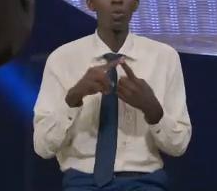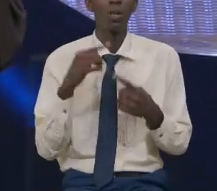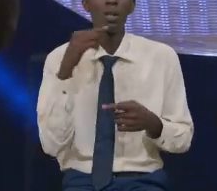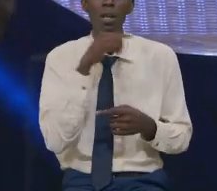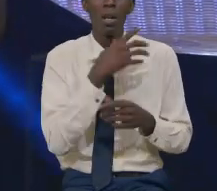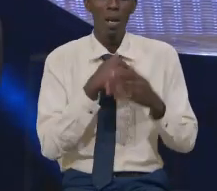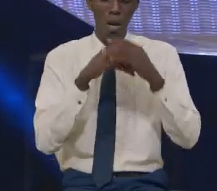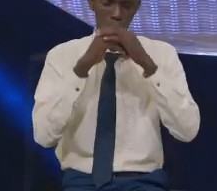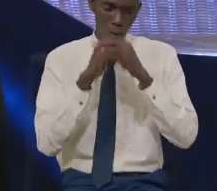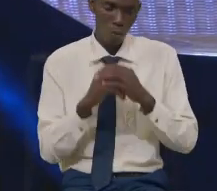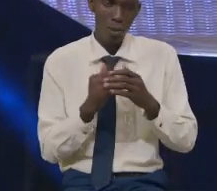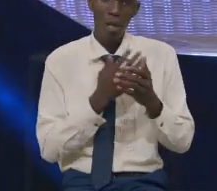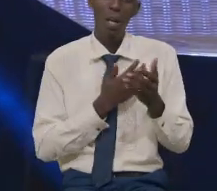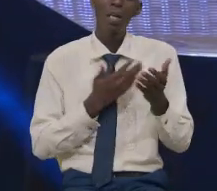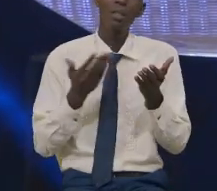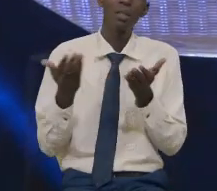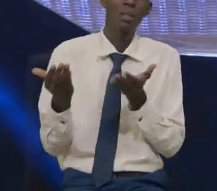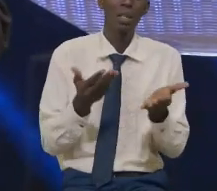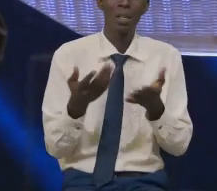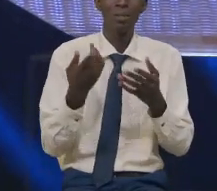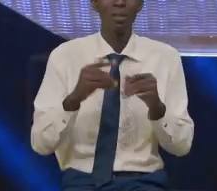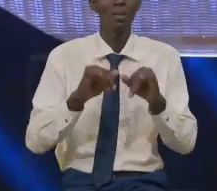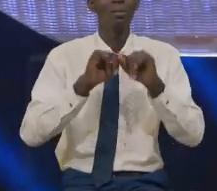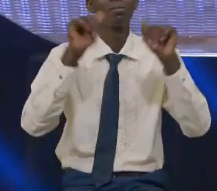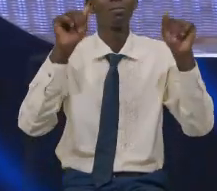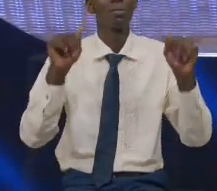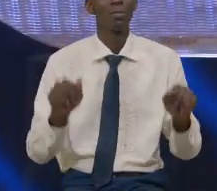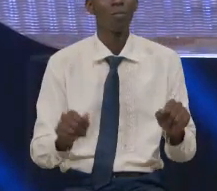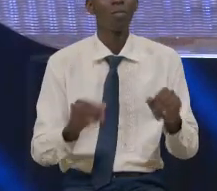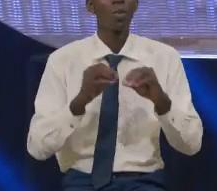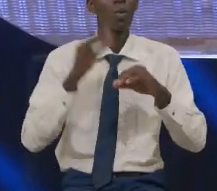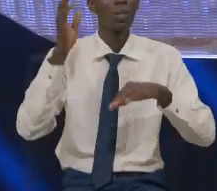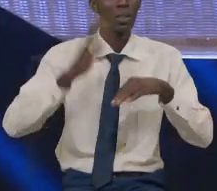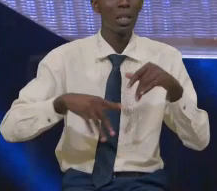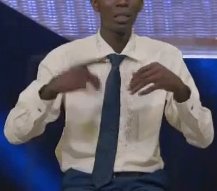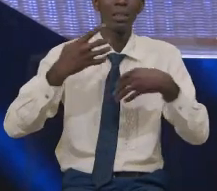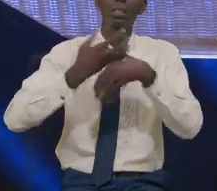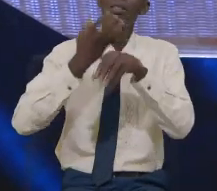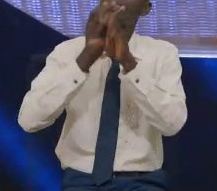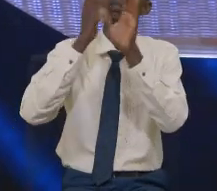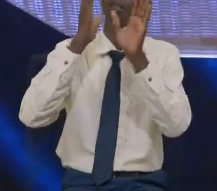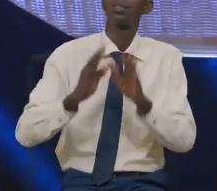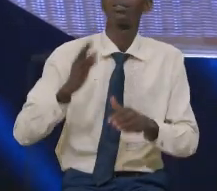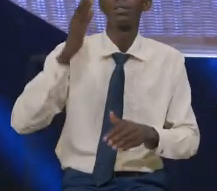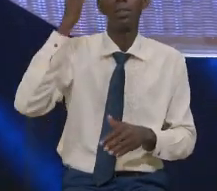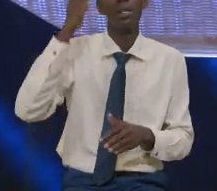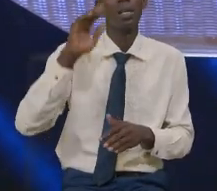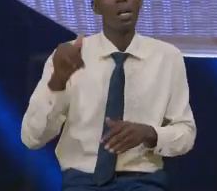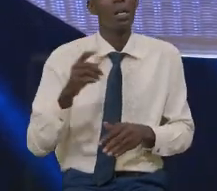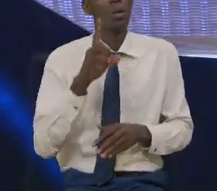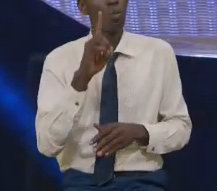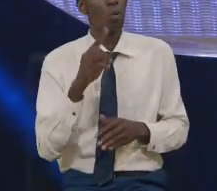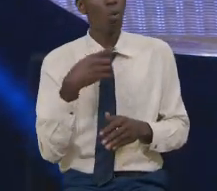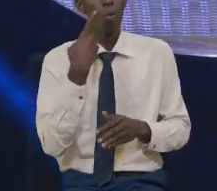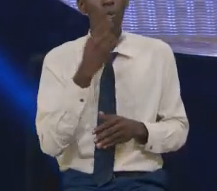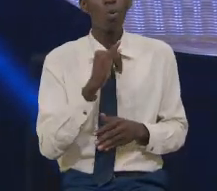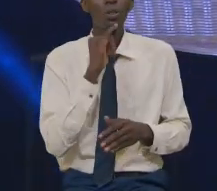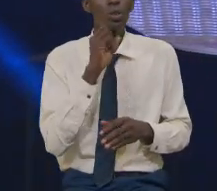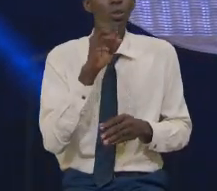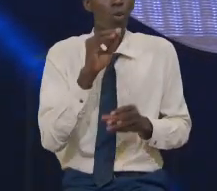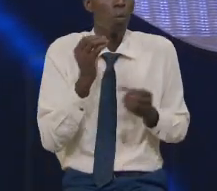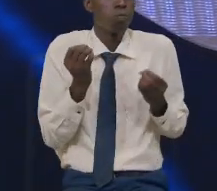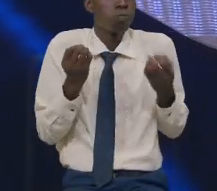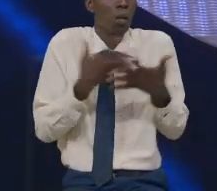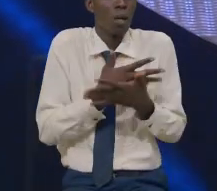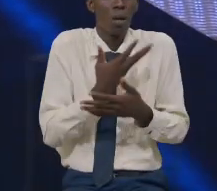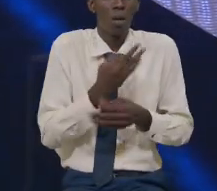and served the creature more than the creator. Anybody there who is so afraid of